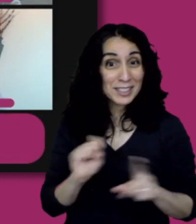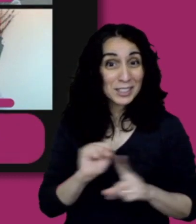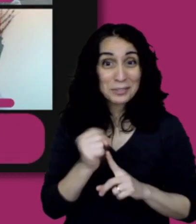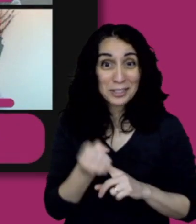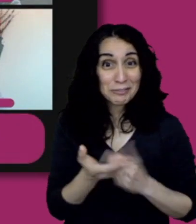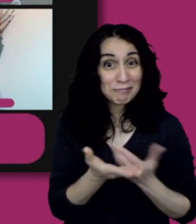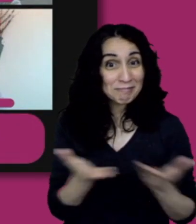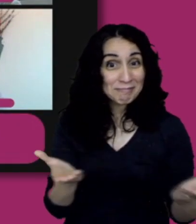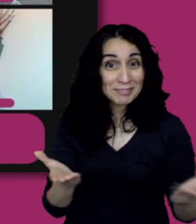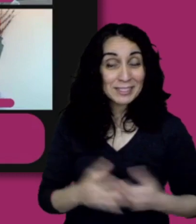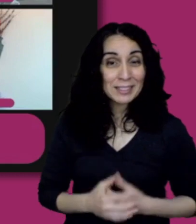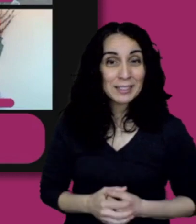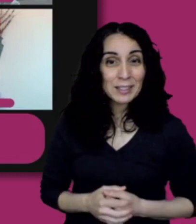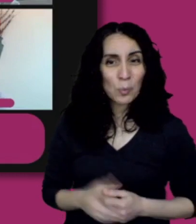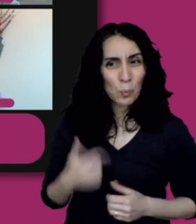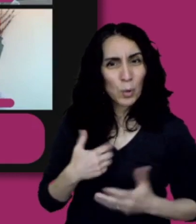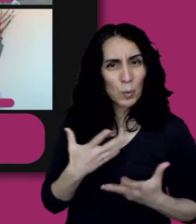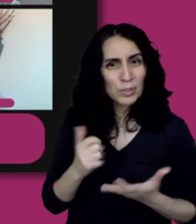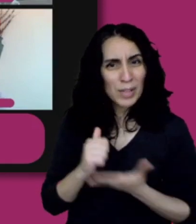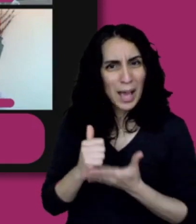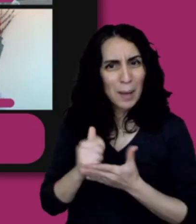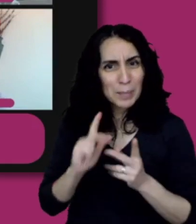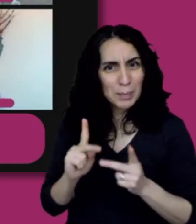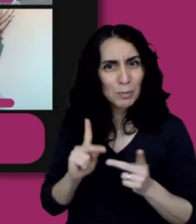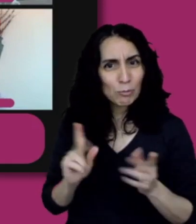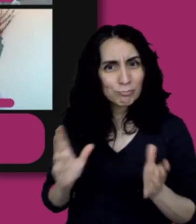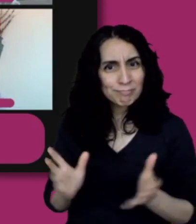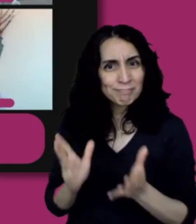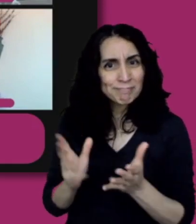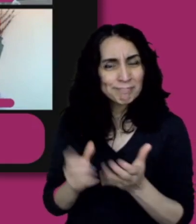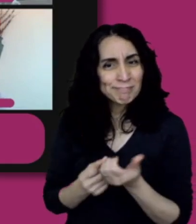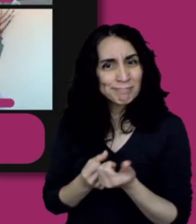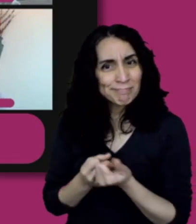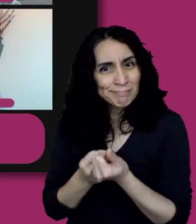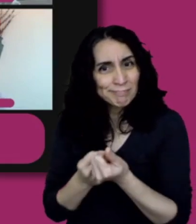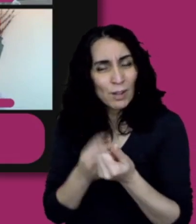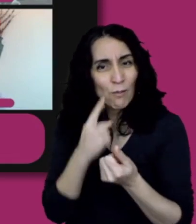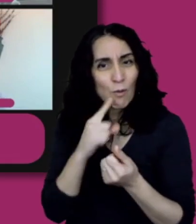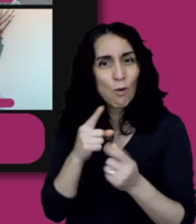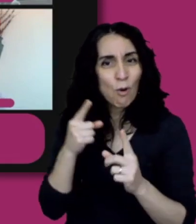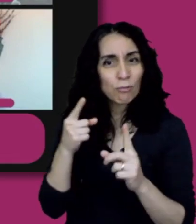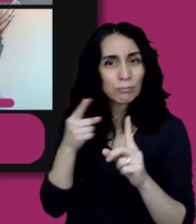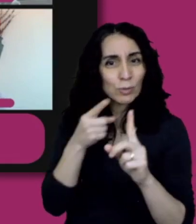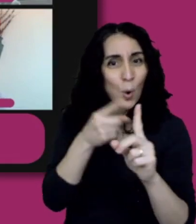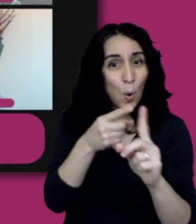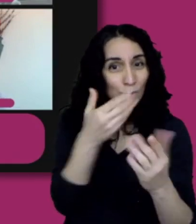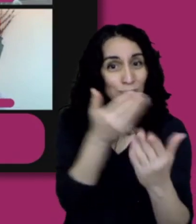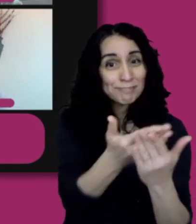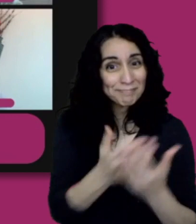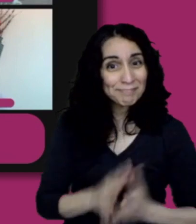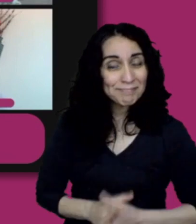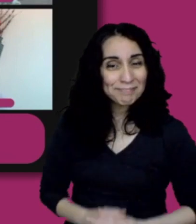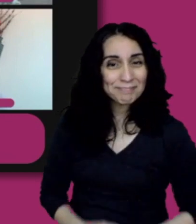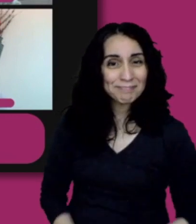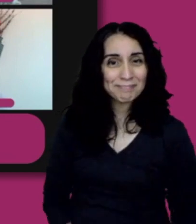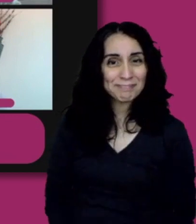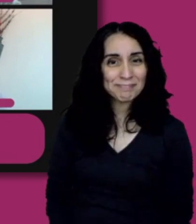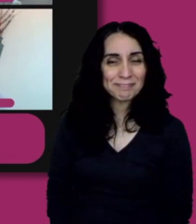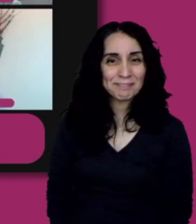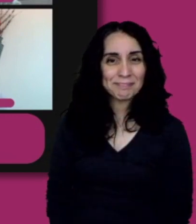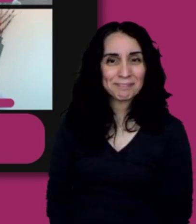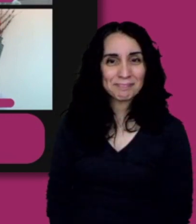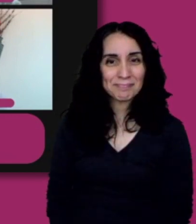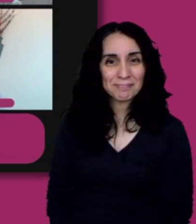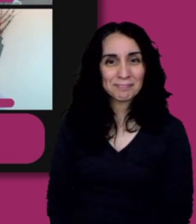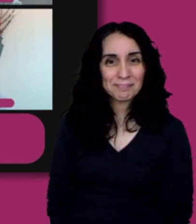things to, ultimately be able to help people and help them accomplish their goals as best as possible. And this might be a